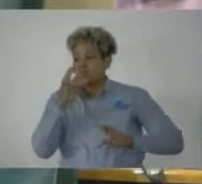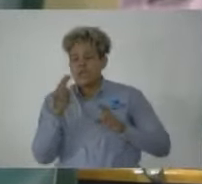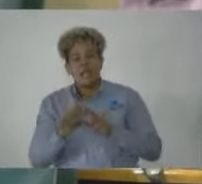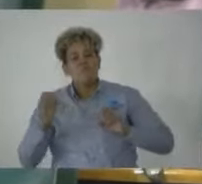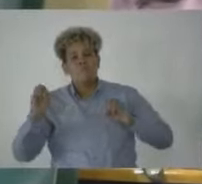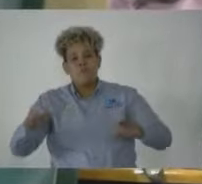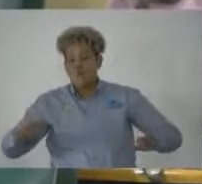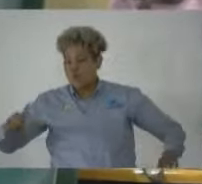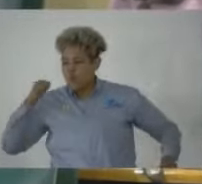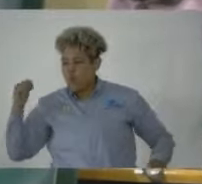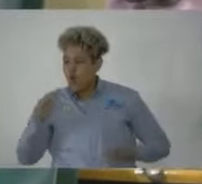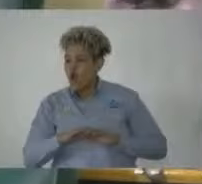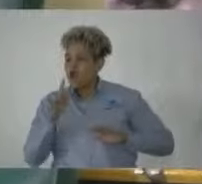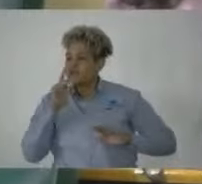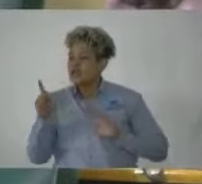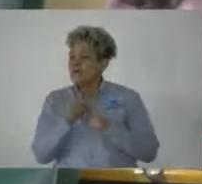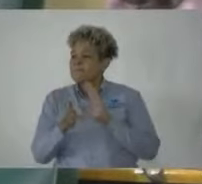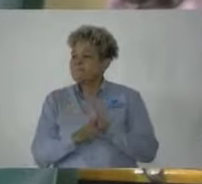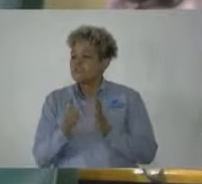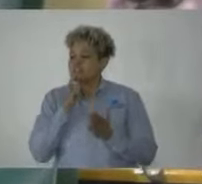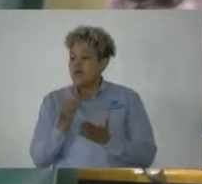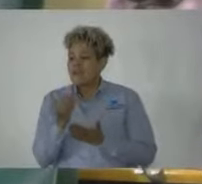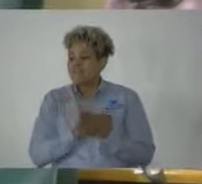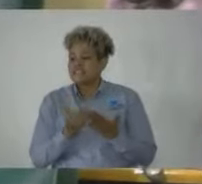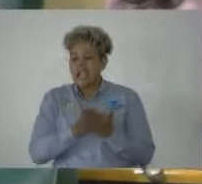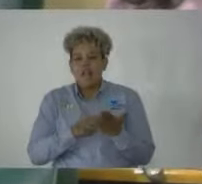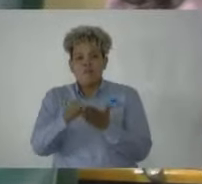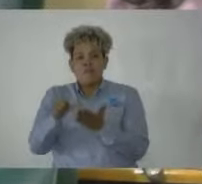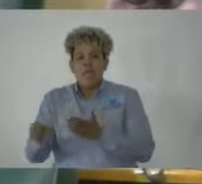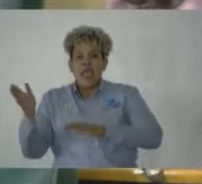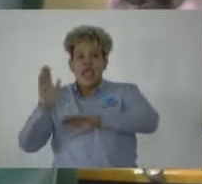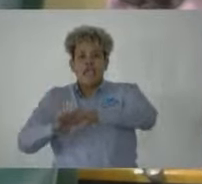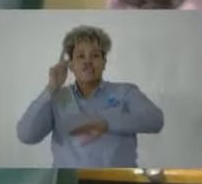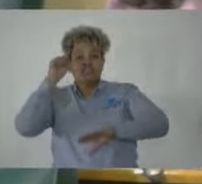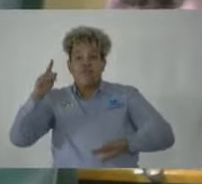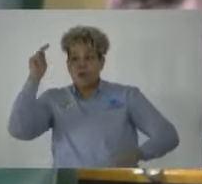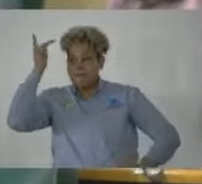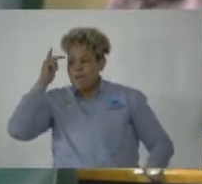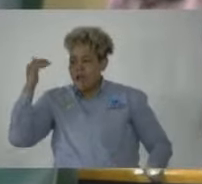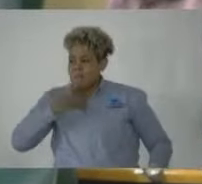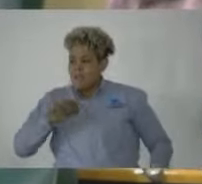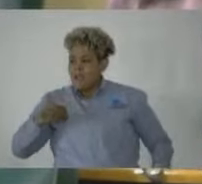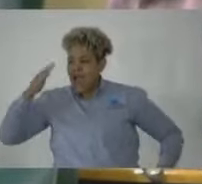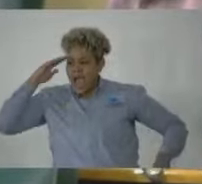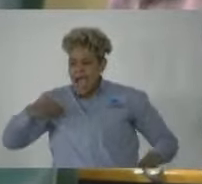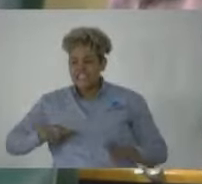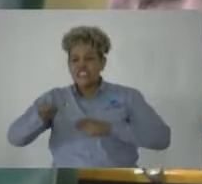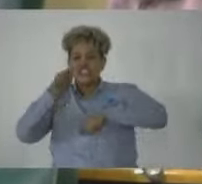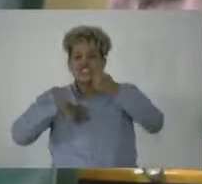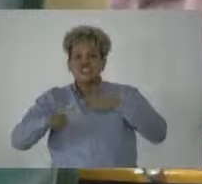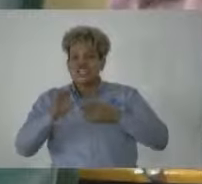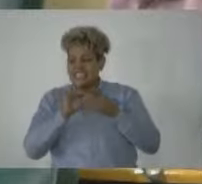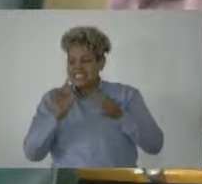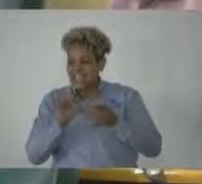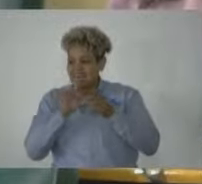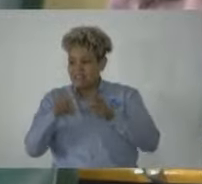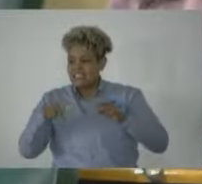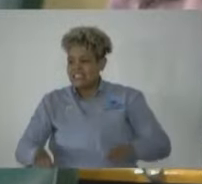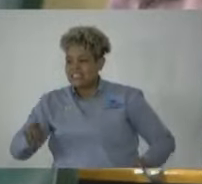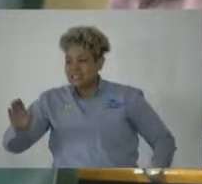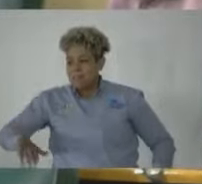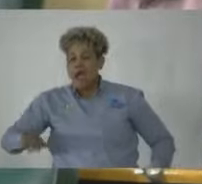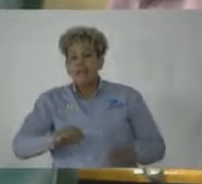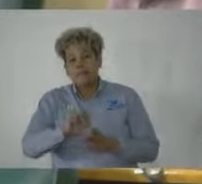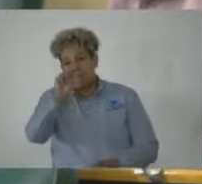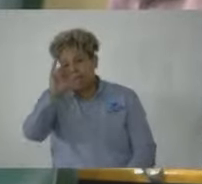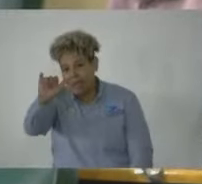nameless on the principle of the salary reform for parliamentarians, I introduced the changes via statement in this House in